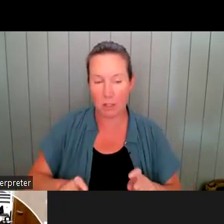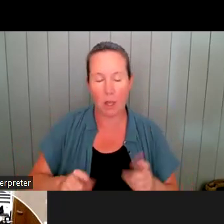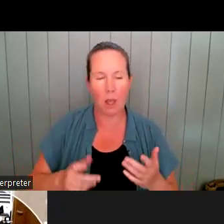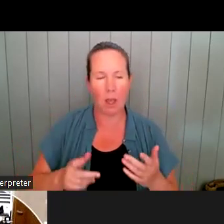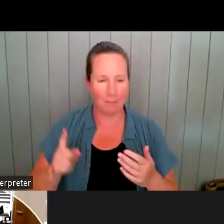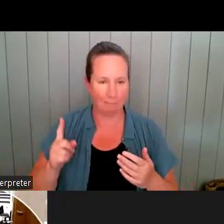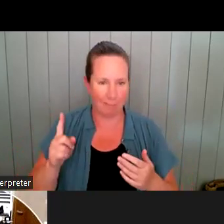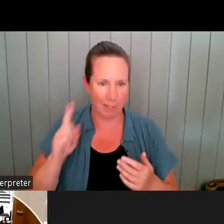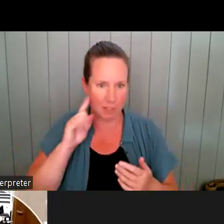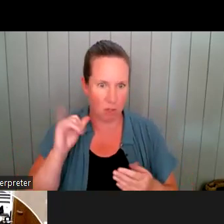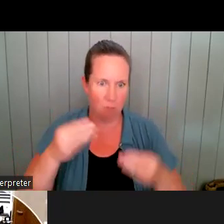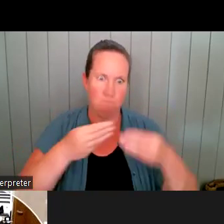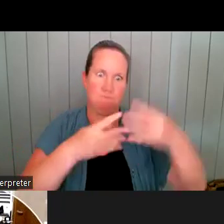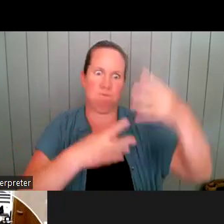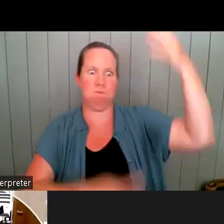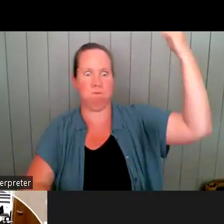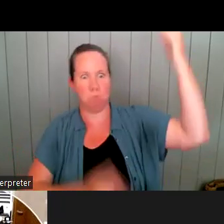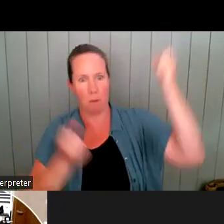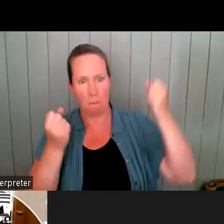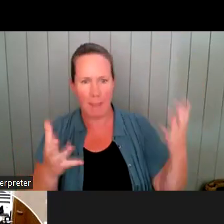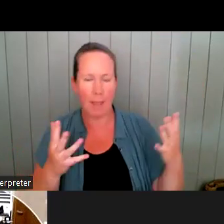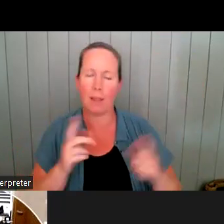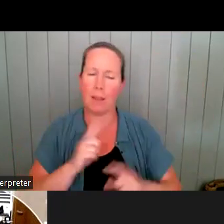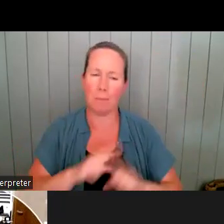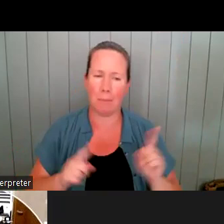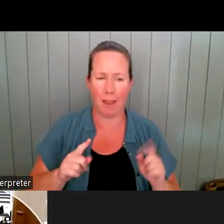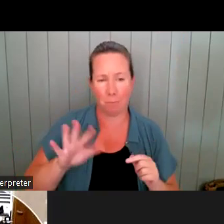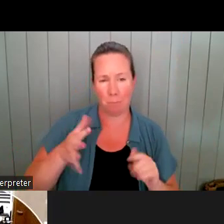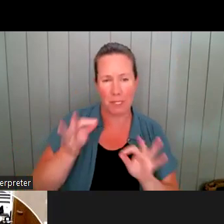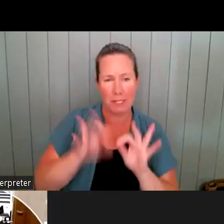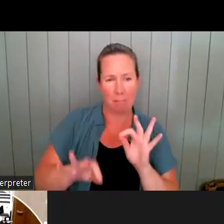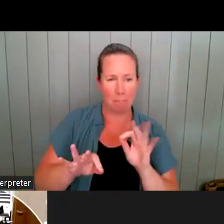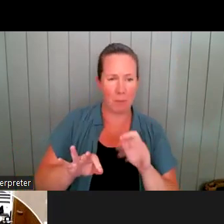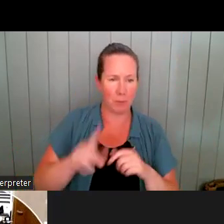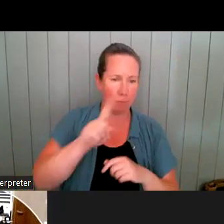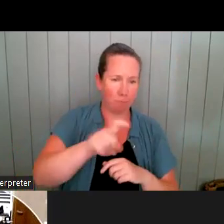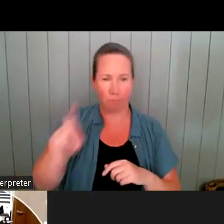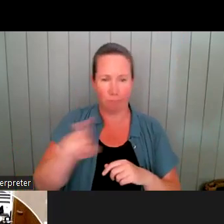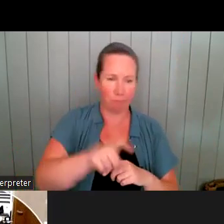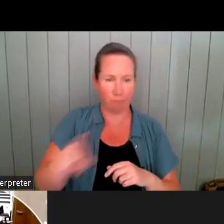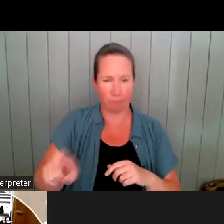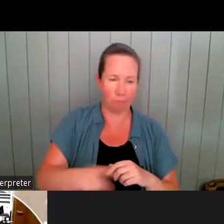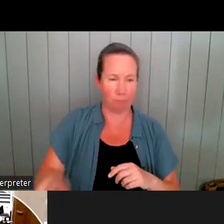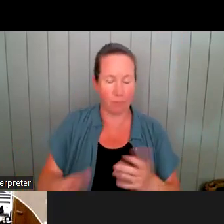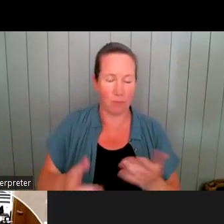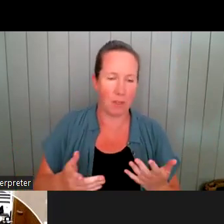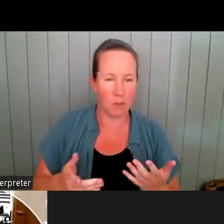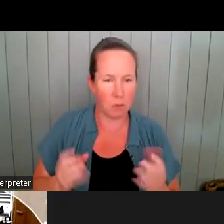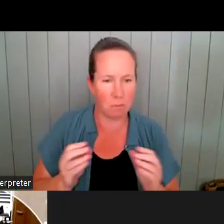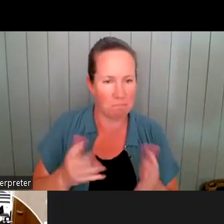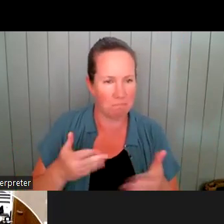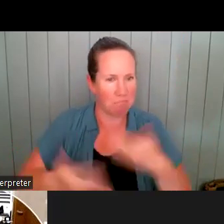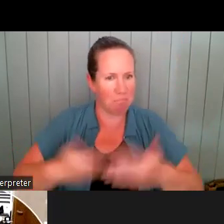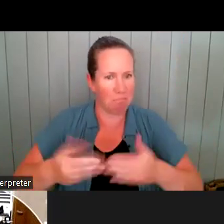I think you think. Um, Marianne, you've used this with a lot of people. Like, what do you